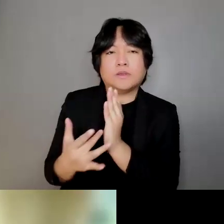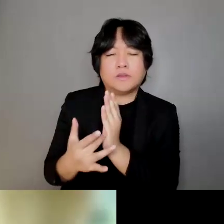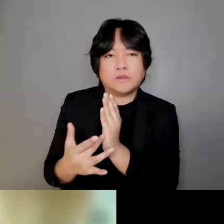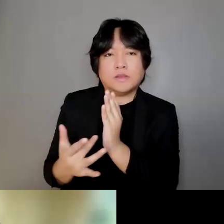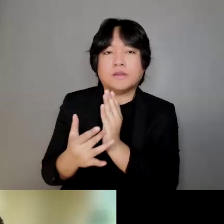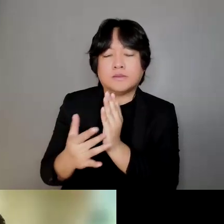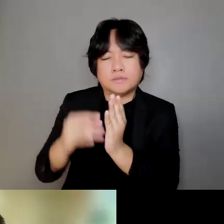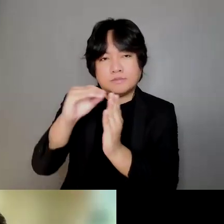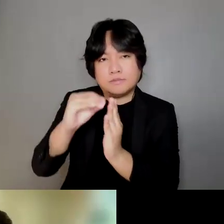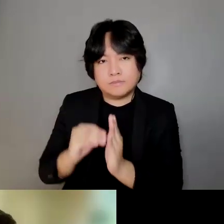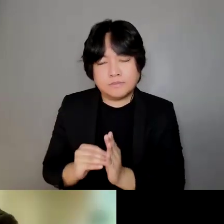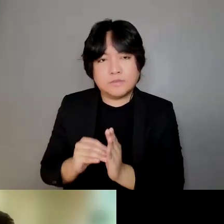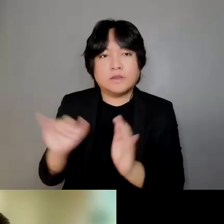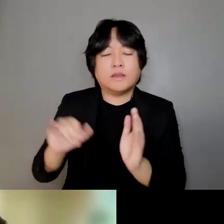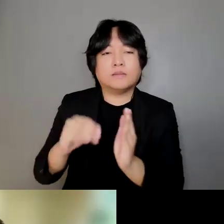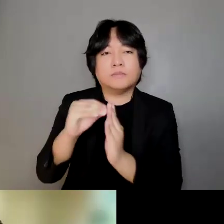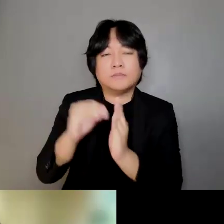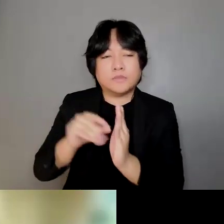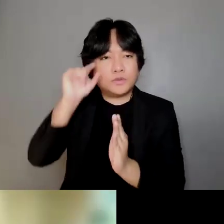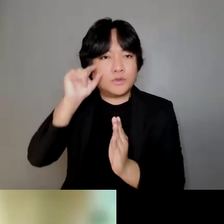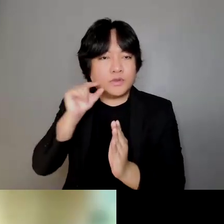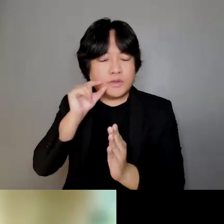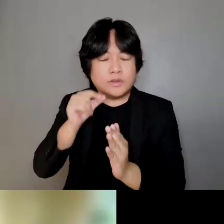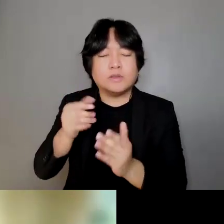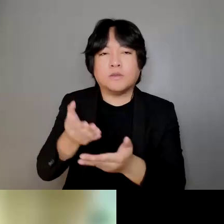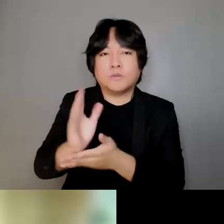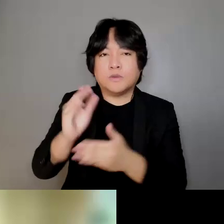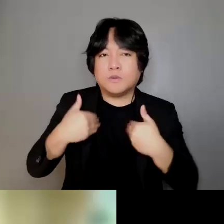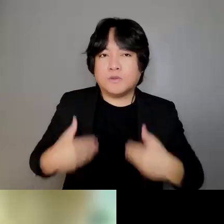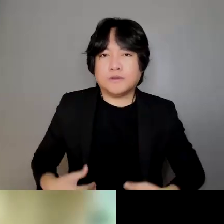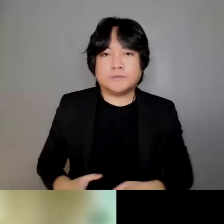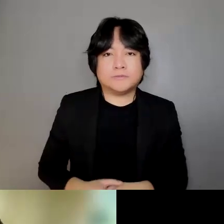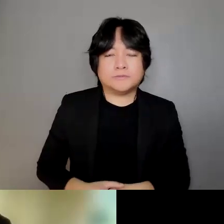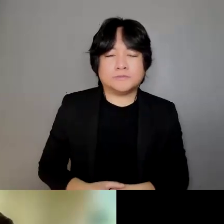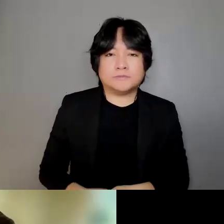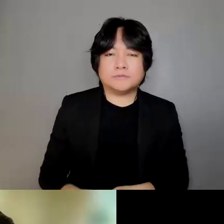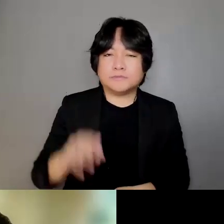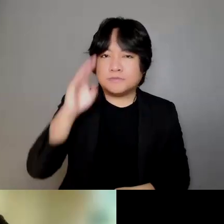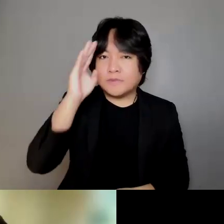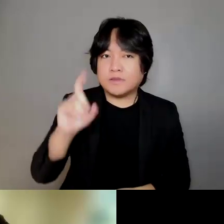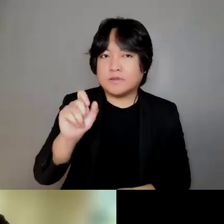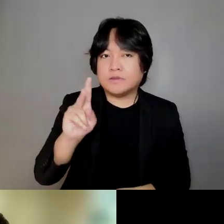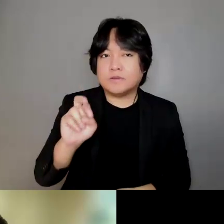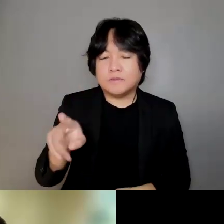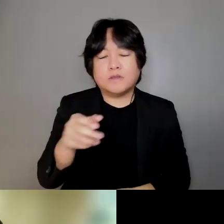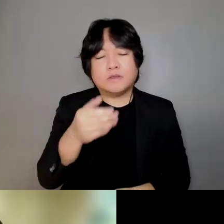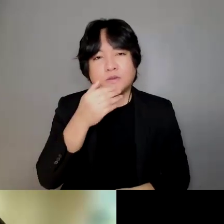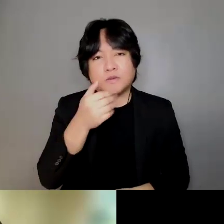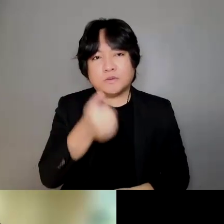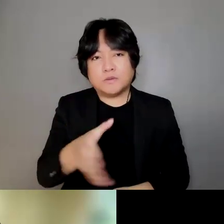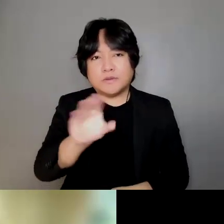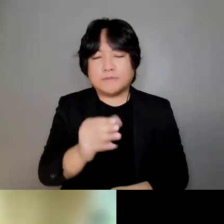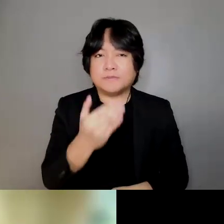digital data and data on gender, sexuality, and human rights. Hi, Xavier. Hello, good afternoon. Thank you so much, Luis,